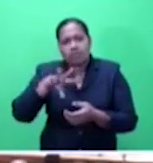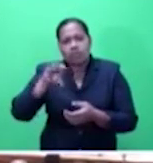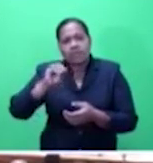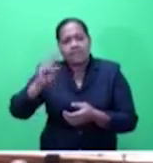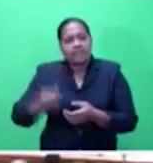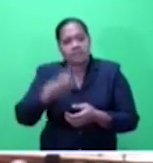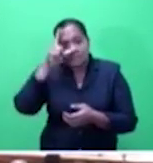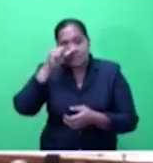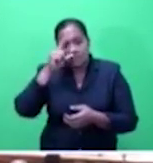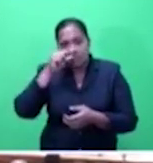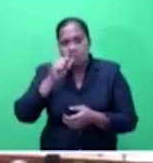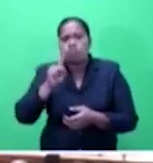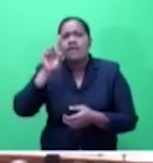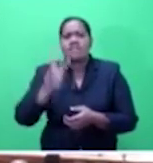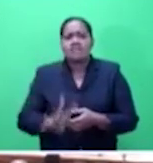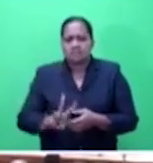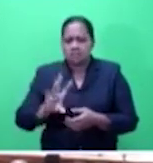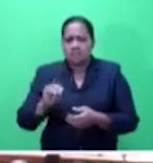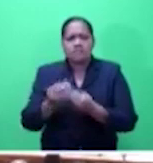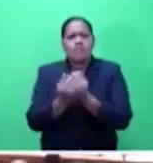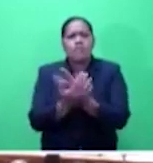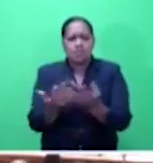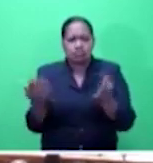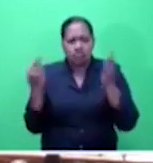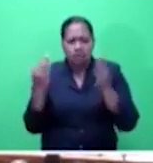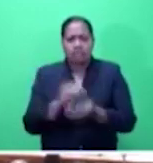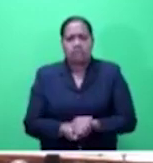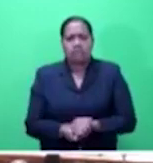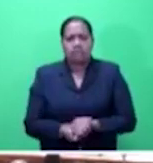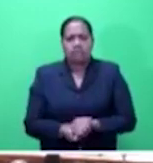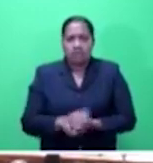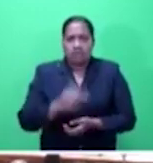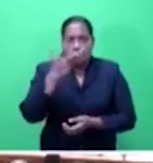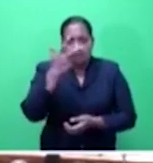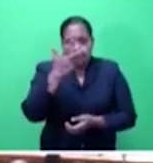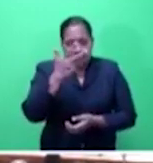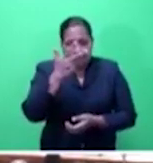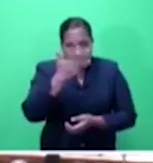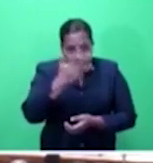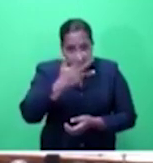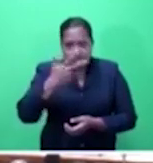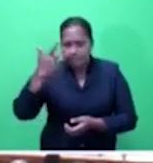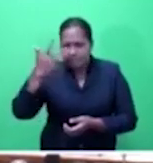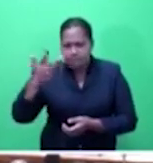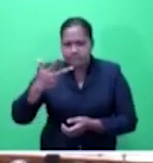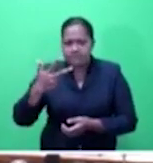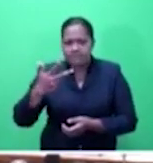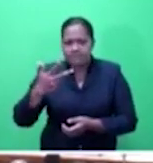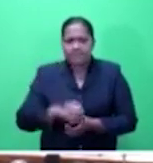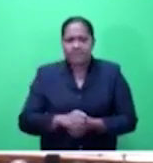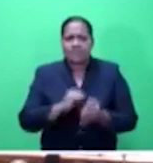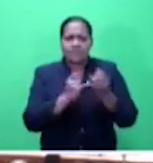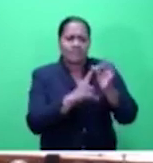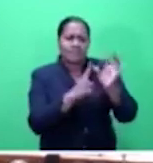1/3 of the entire population at that time. Then in 1918, the Spanish flu broke out across the